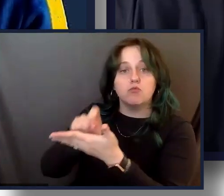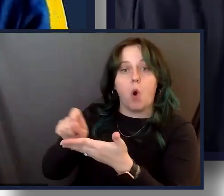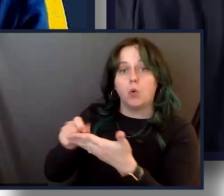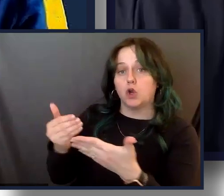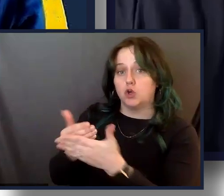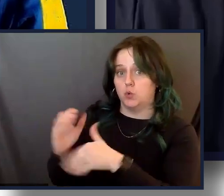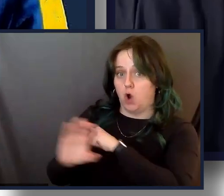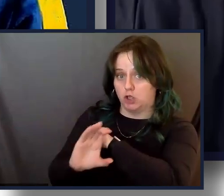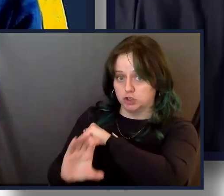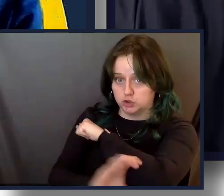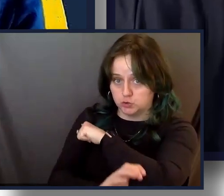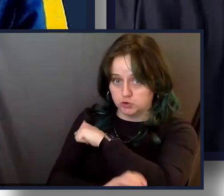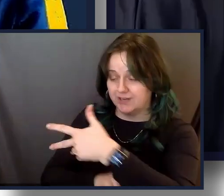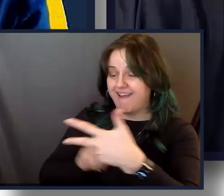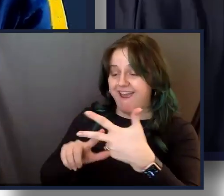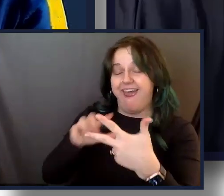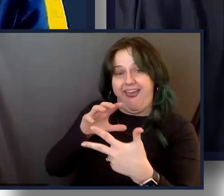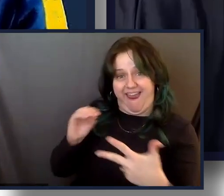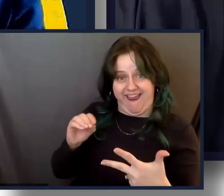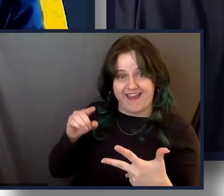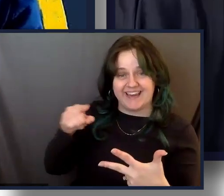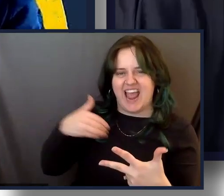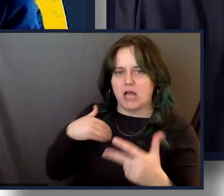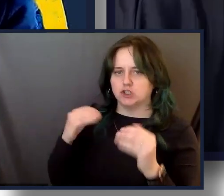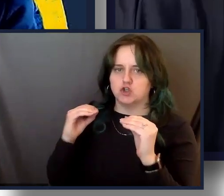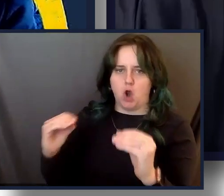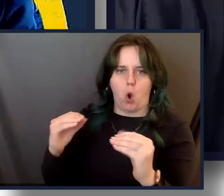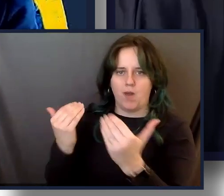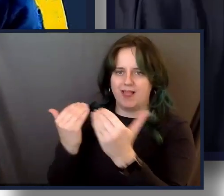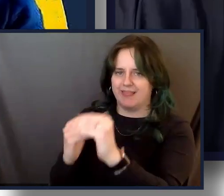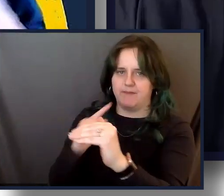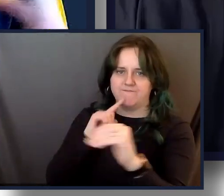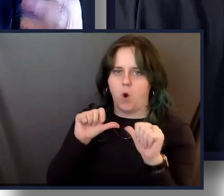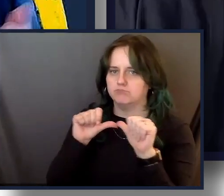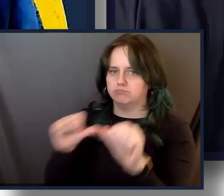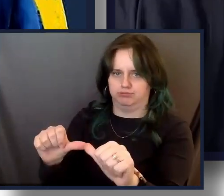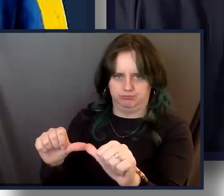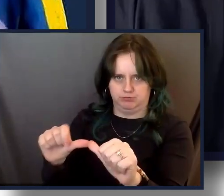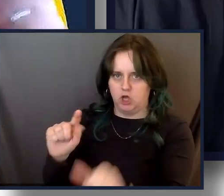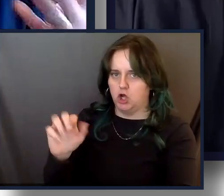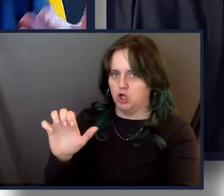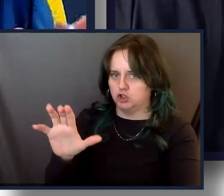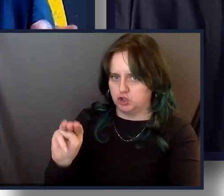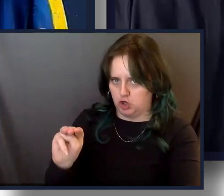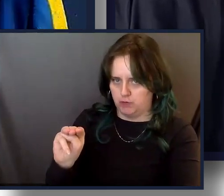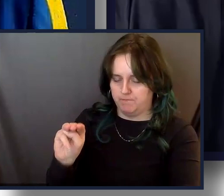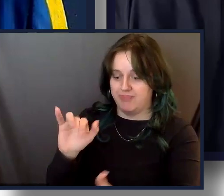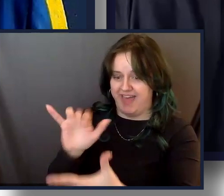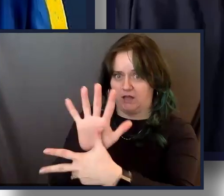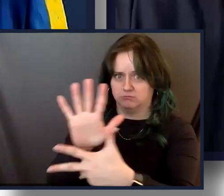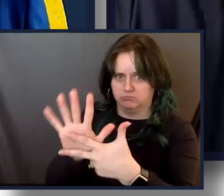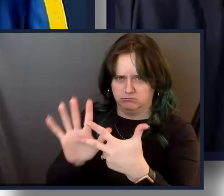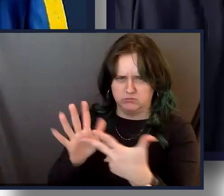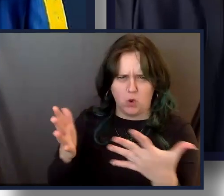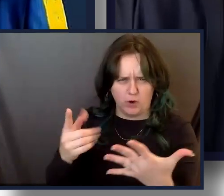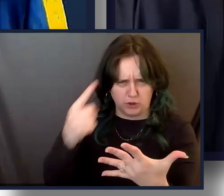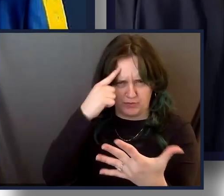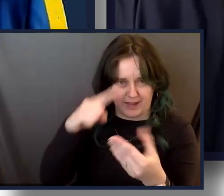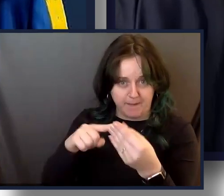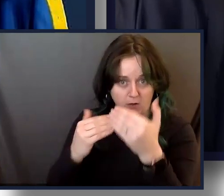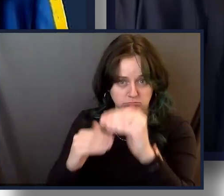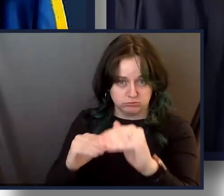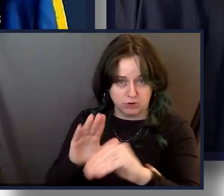And three, Orban faces no term limits. Given those three things, what do you think about these constraints on Trump?